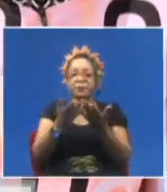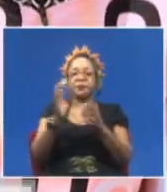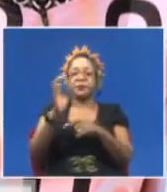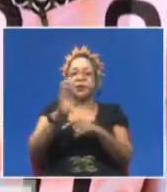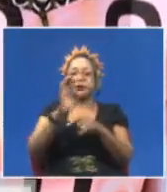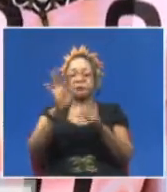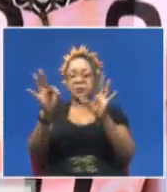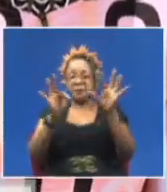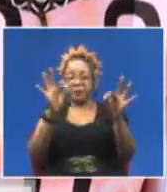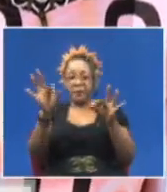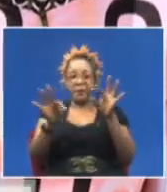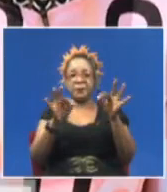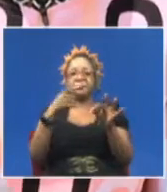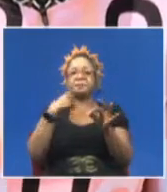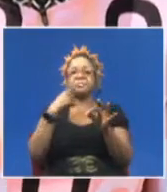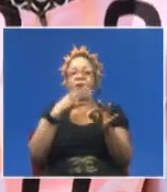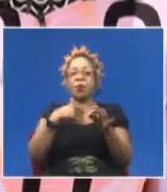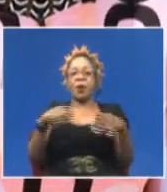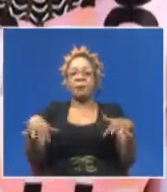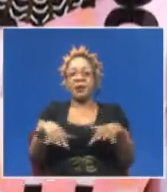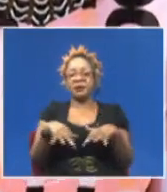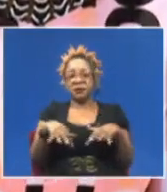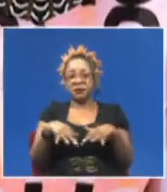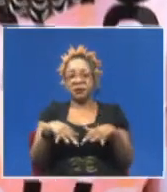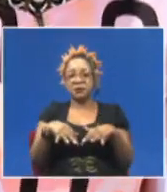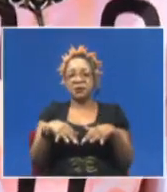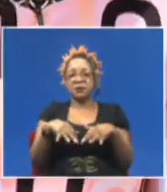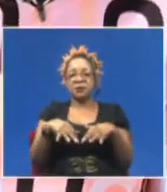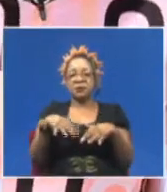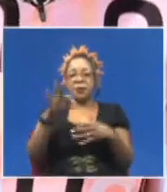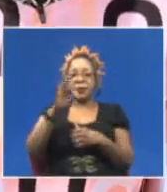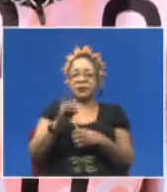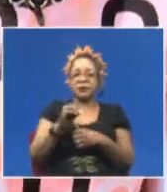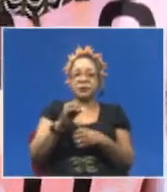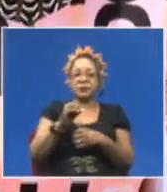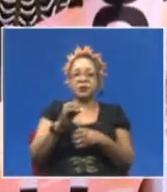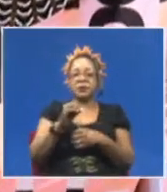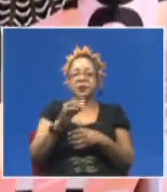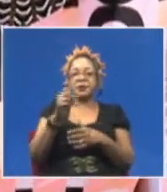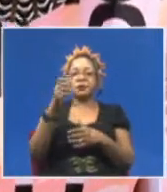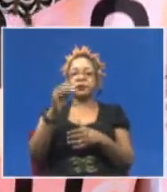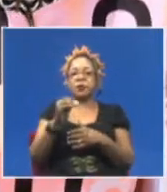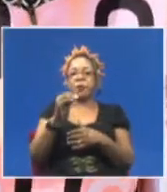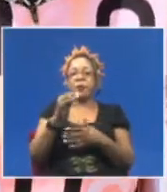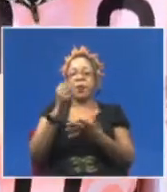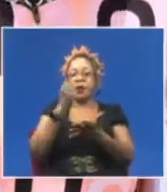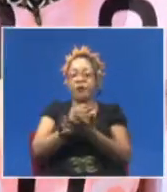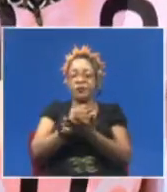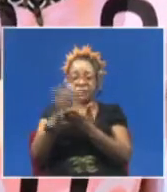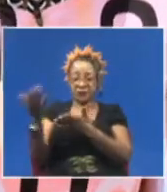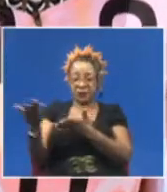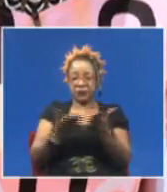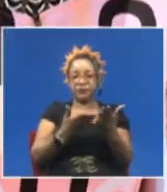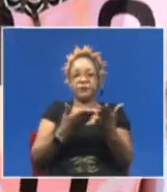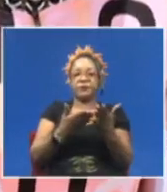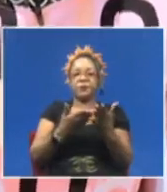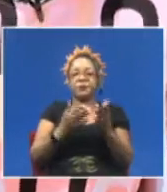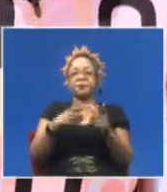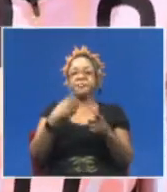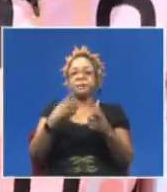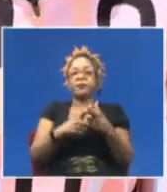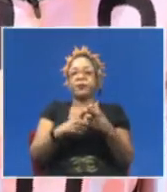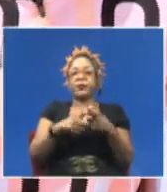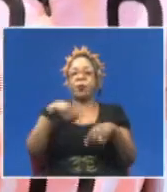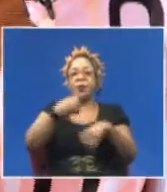They place, I want a belt. I want 30 belts. So the office receives that order. We cut 30 pieces